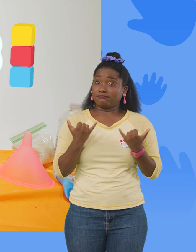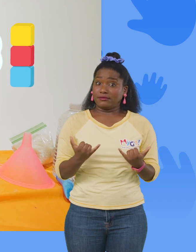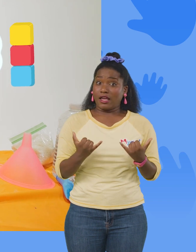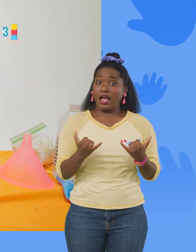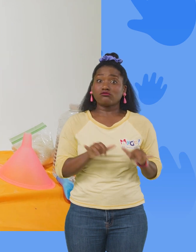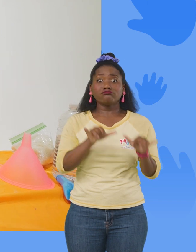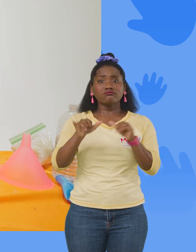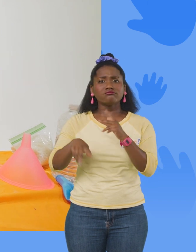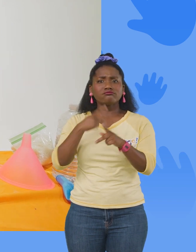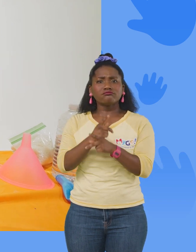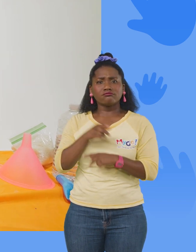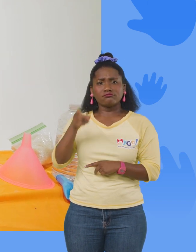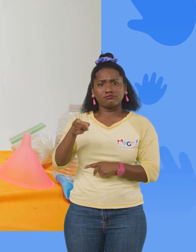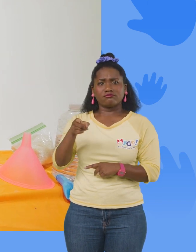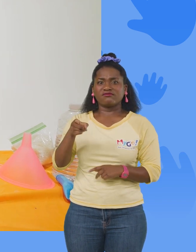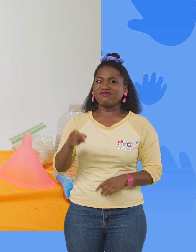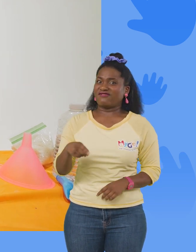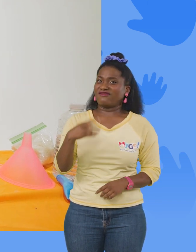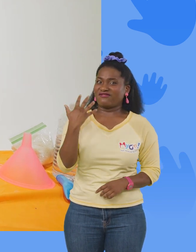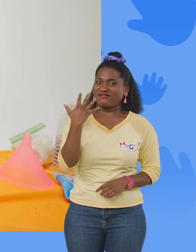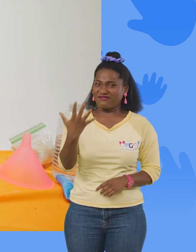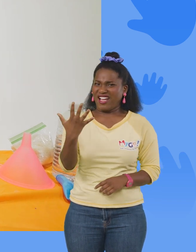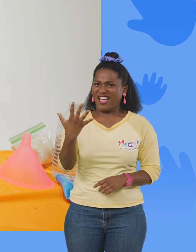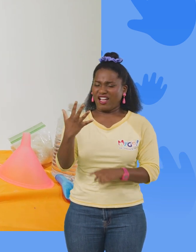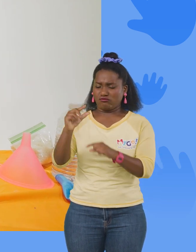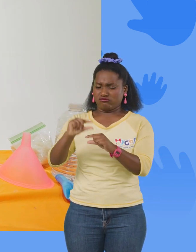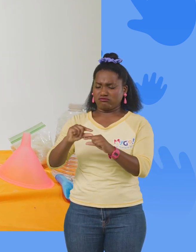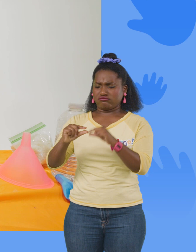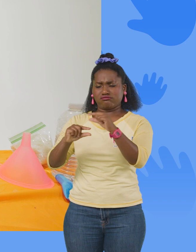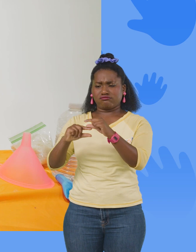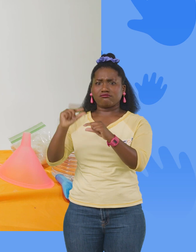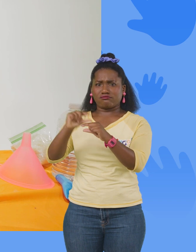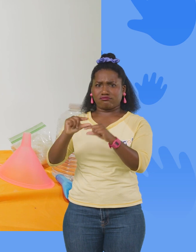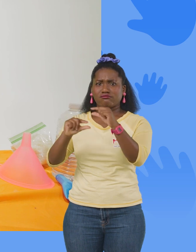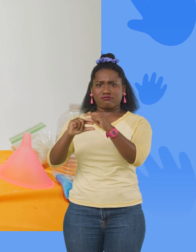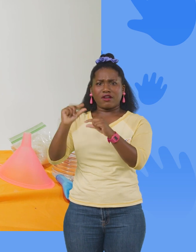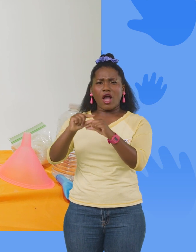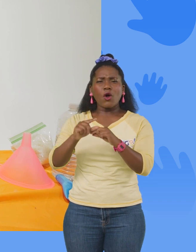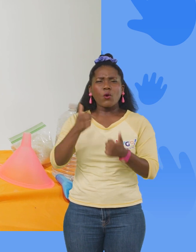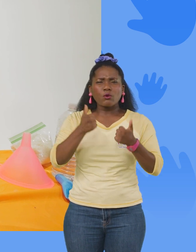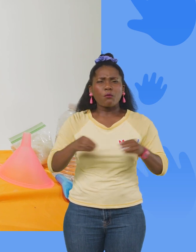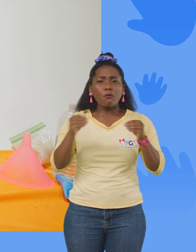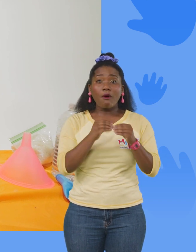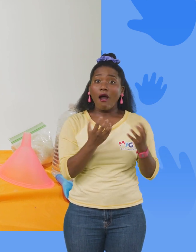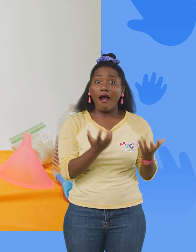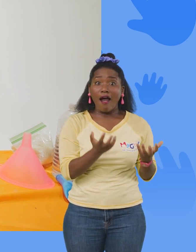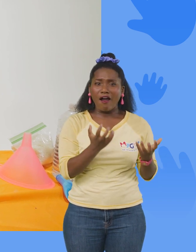the same cubes on this side, let's do 5. What one do you think will be